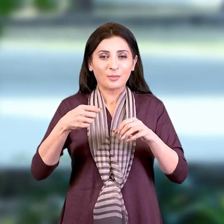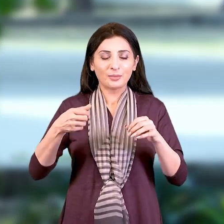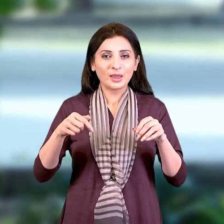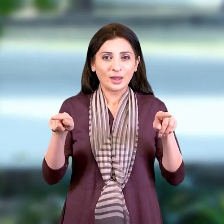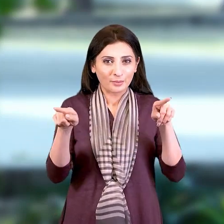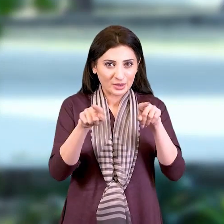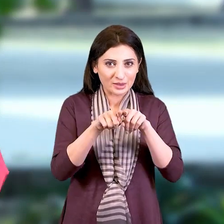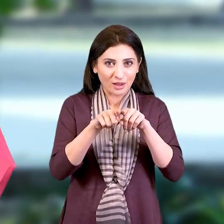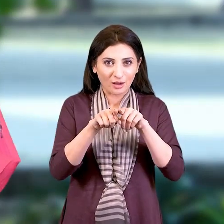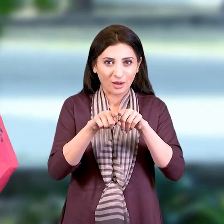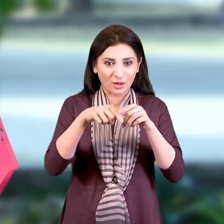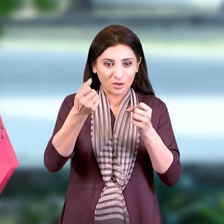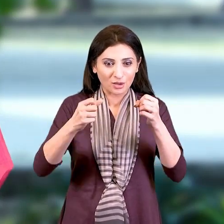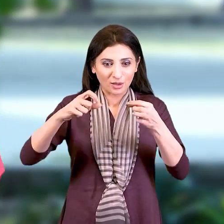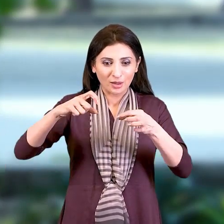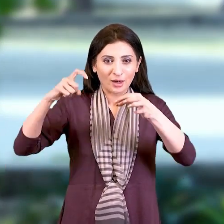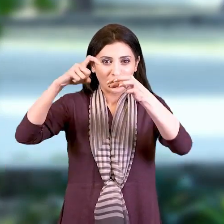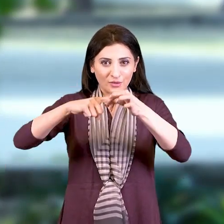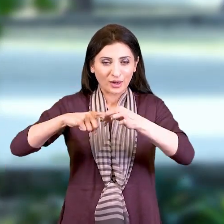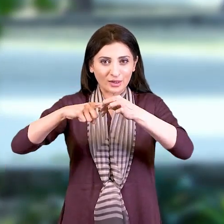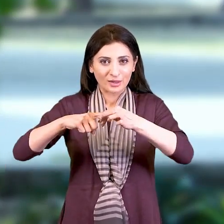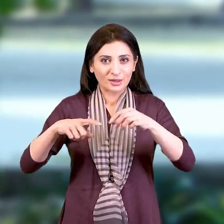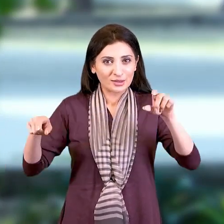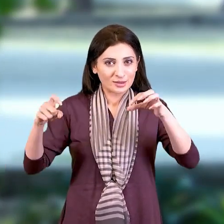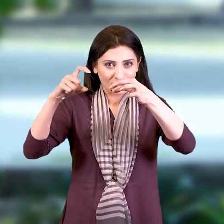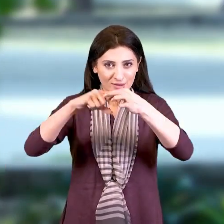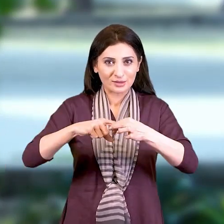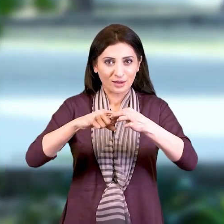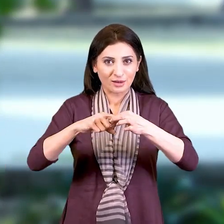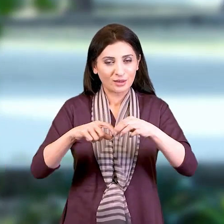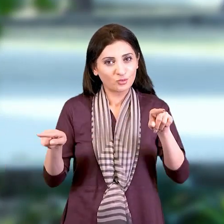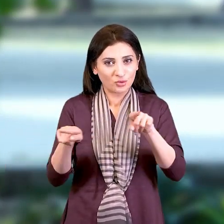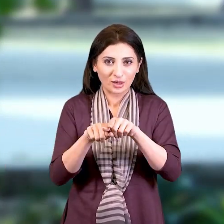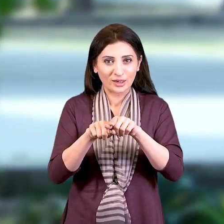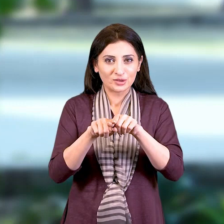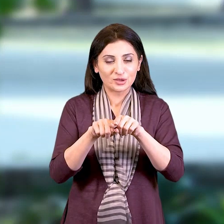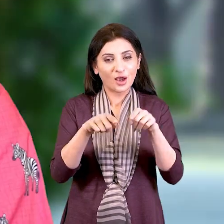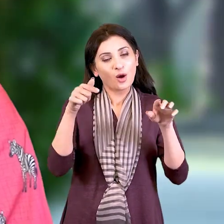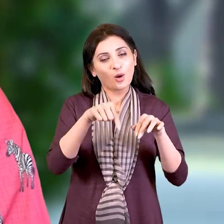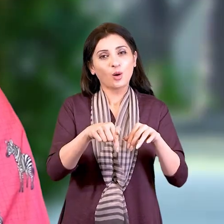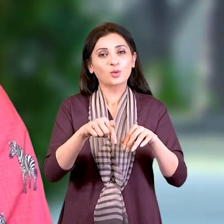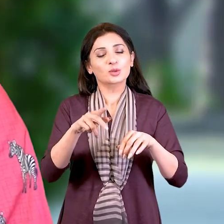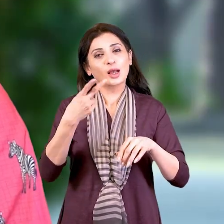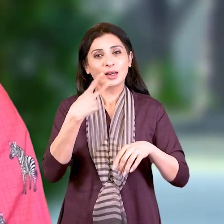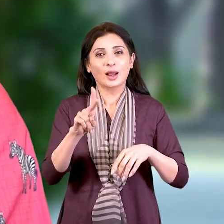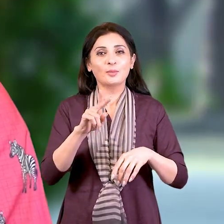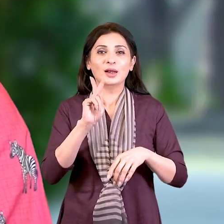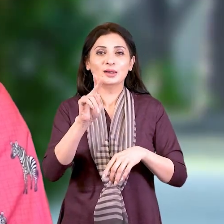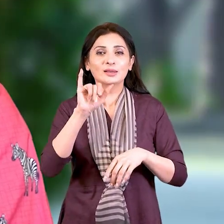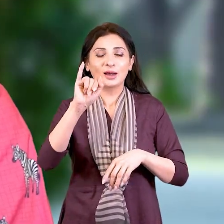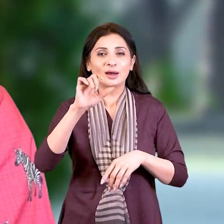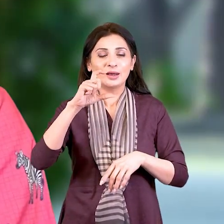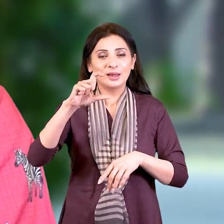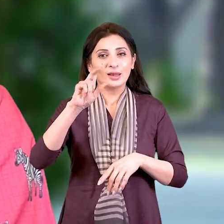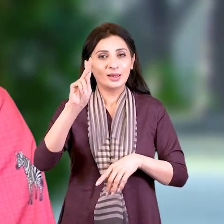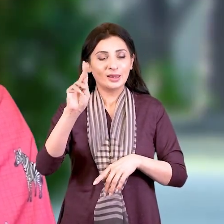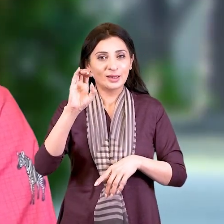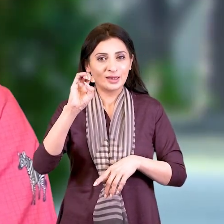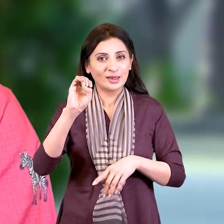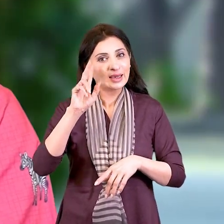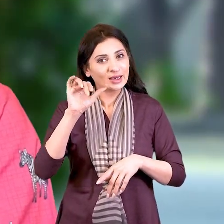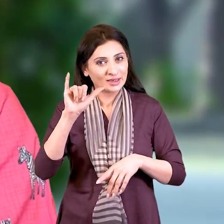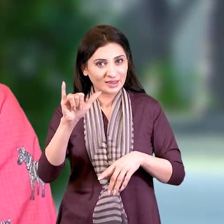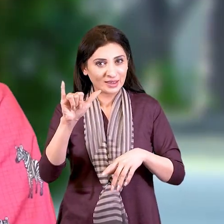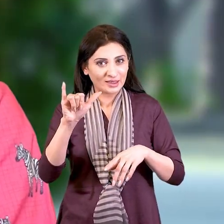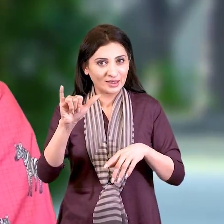why we called Ricky's, it derived from the word rickshaw. So Ricky's comes from there. Then we basically looked around, found a